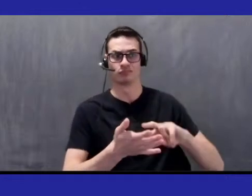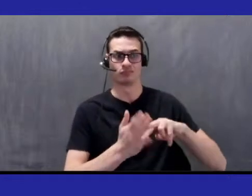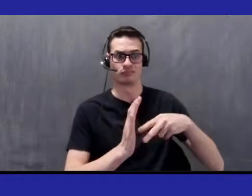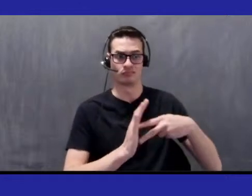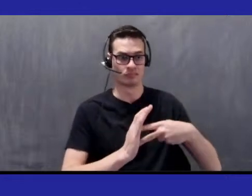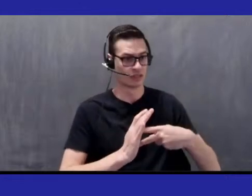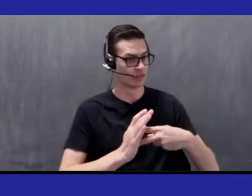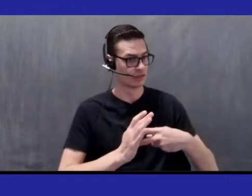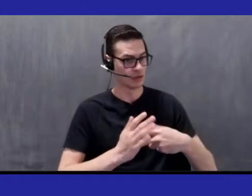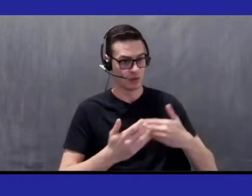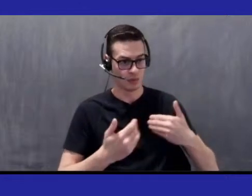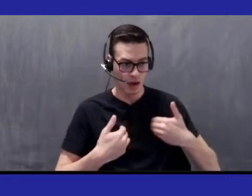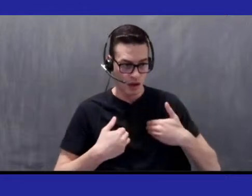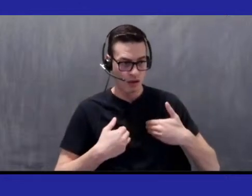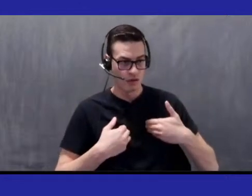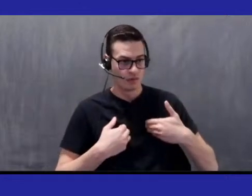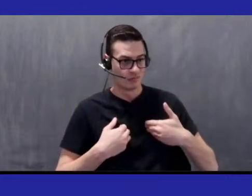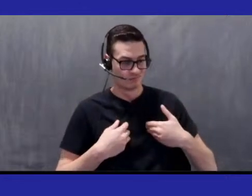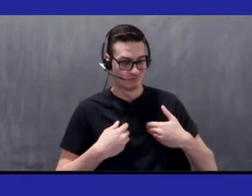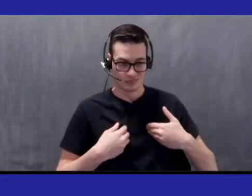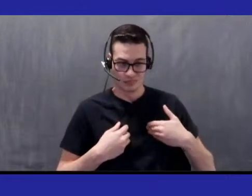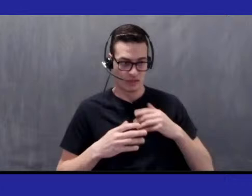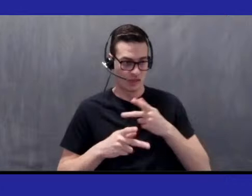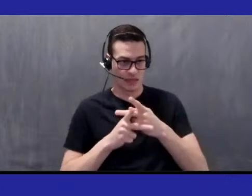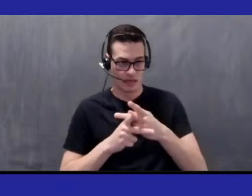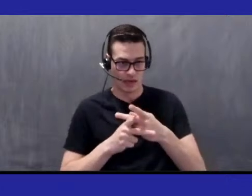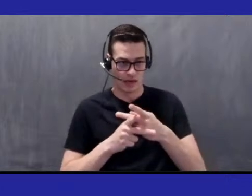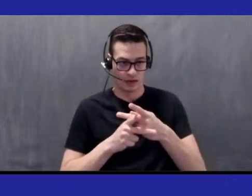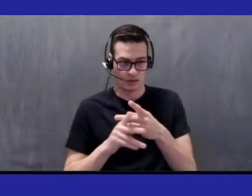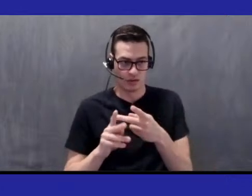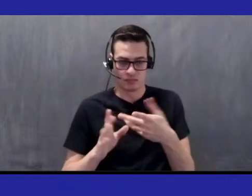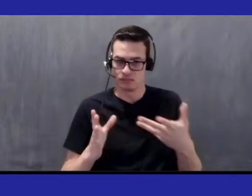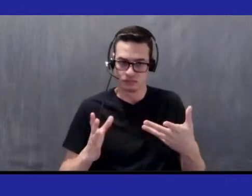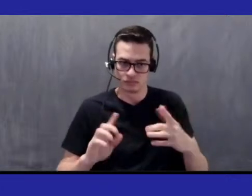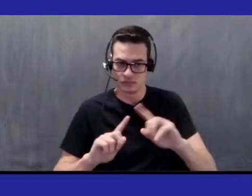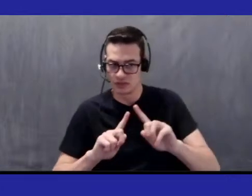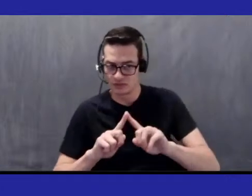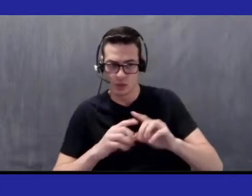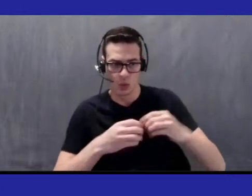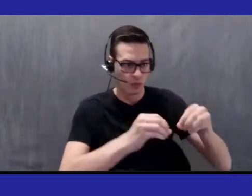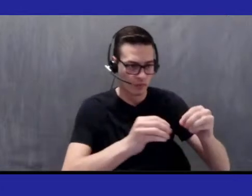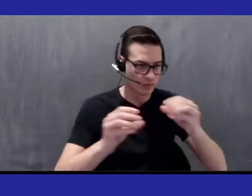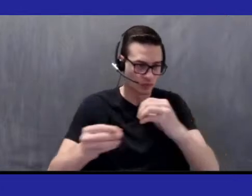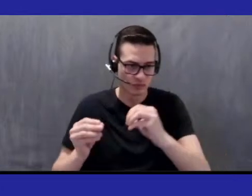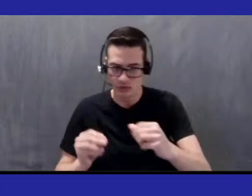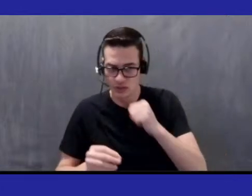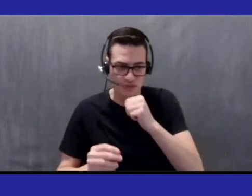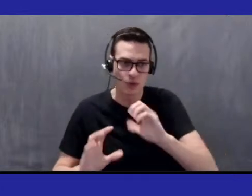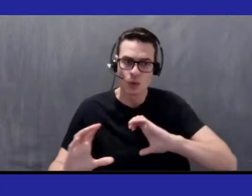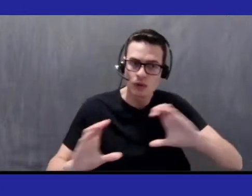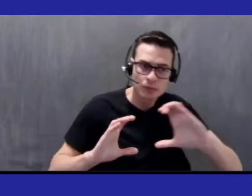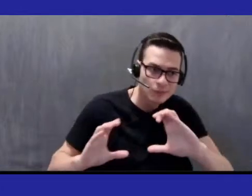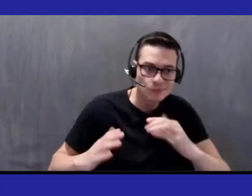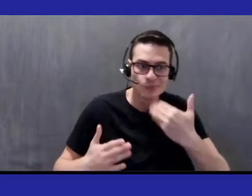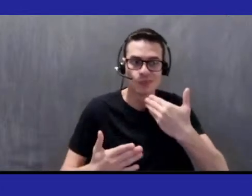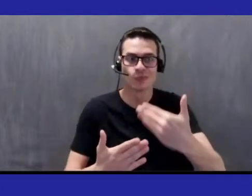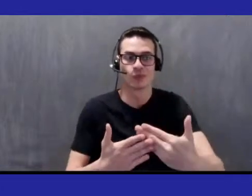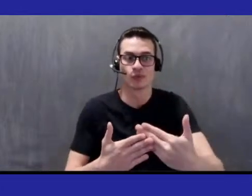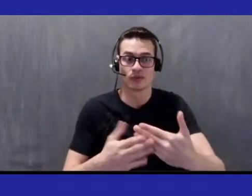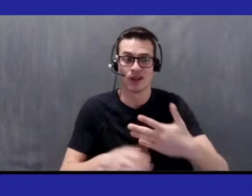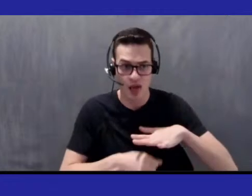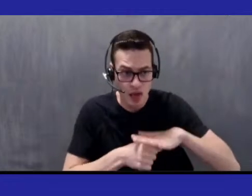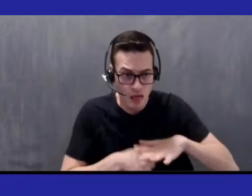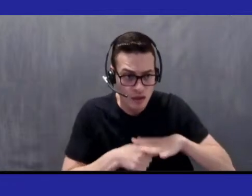encounters, higher rates of ED visits, hospitalizations, and readmissions. Just last year, the Office of Quality and